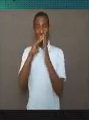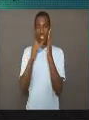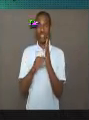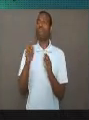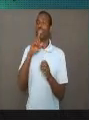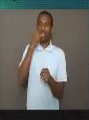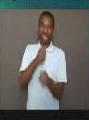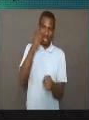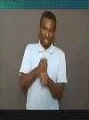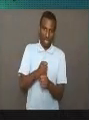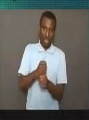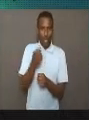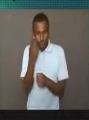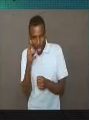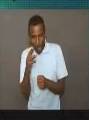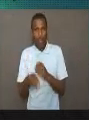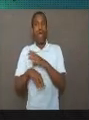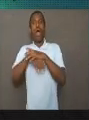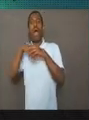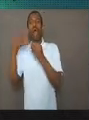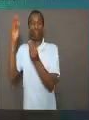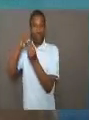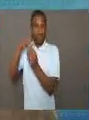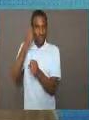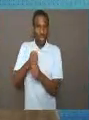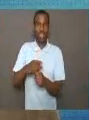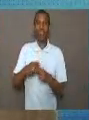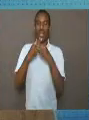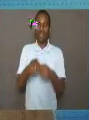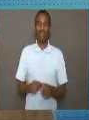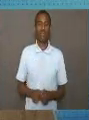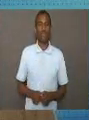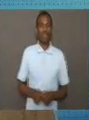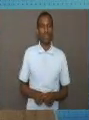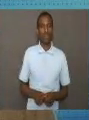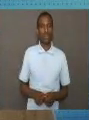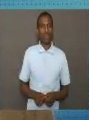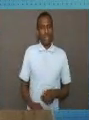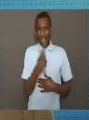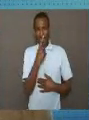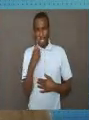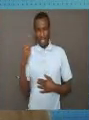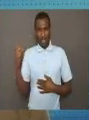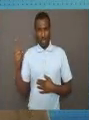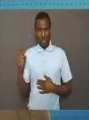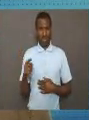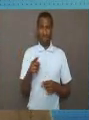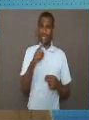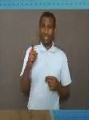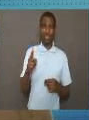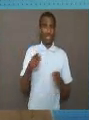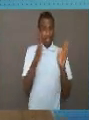done, or output work. Were you able to label each